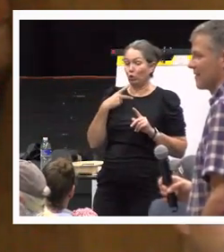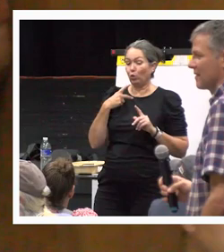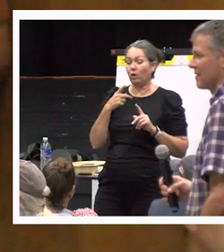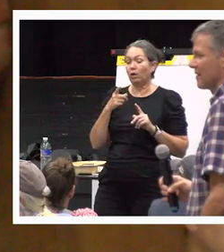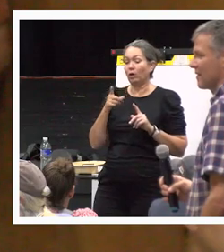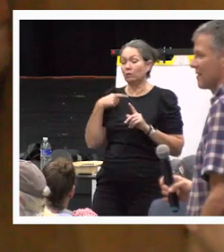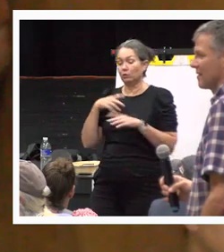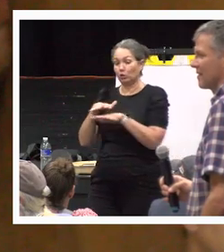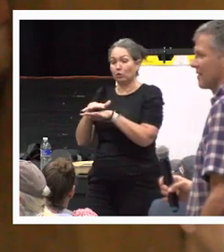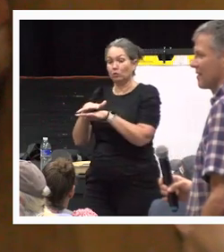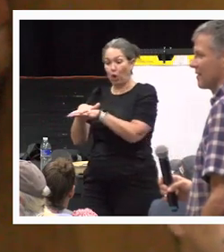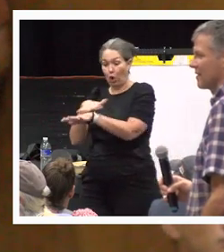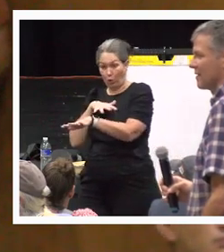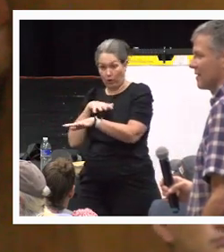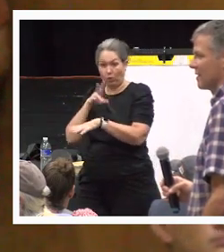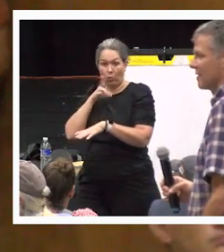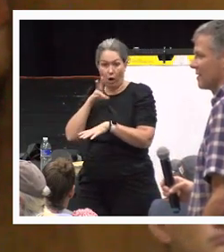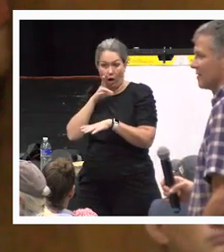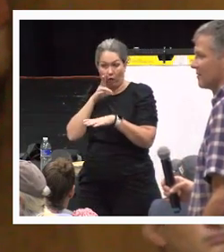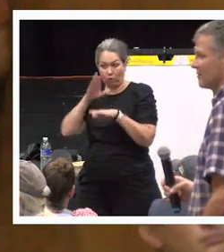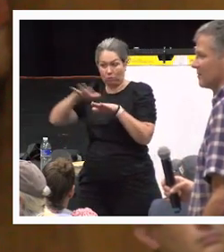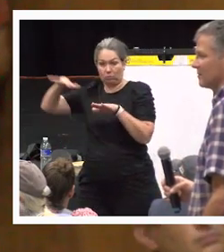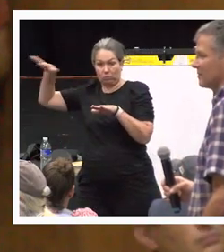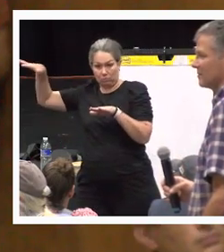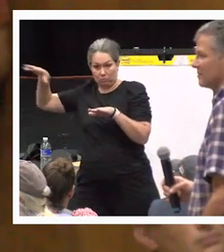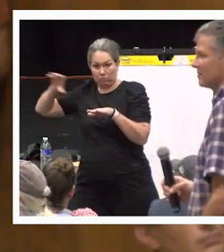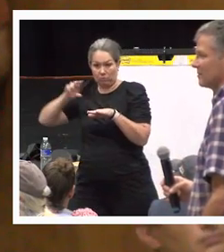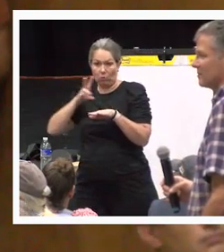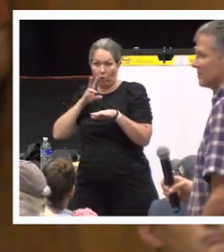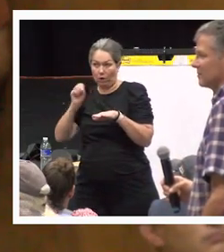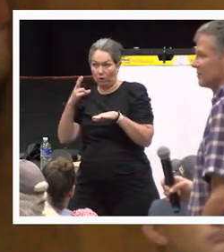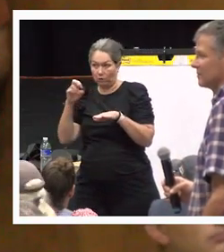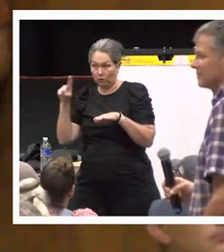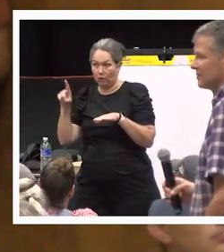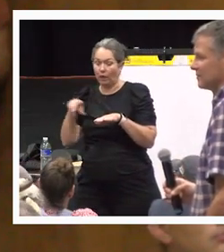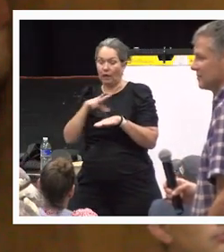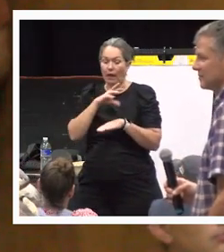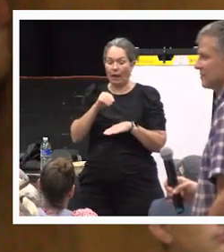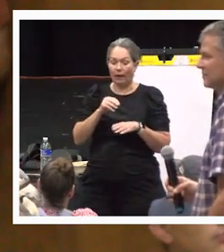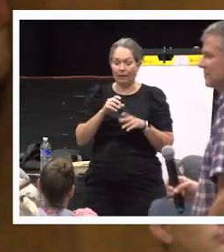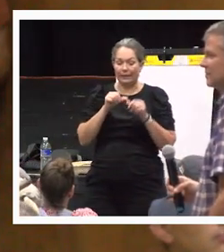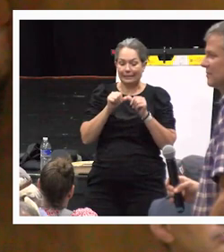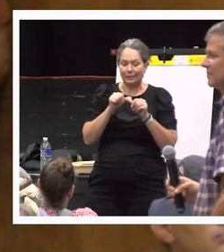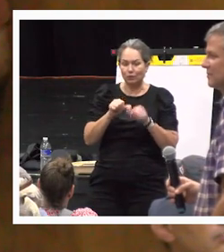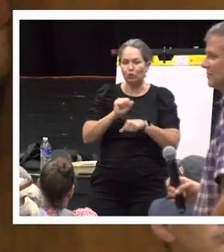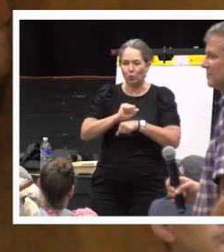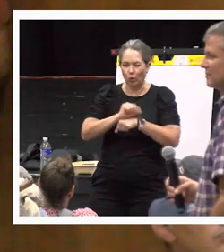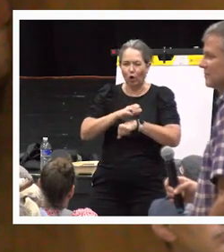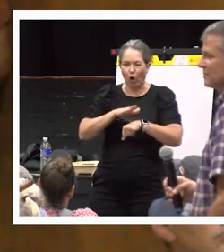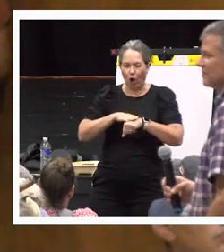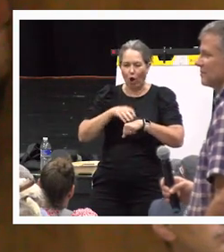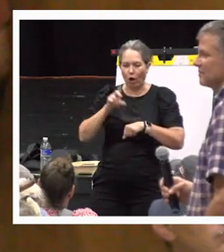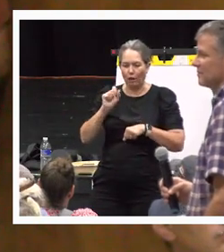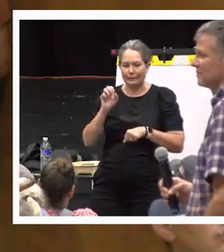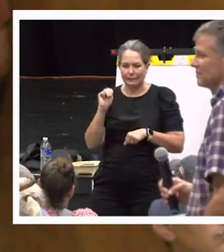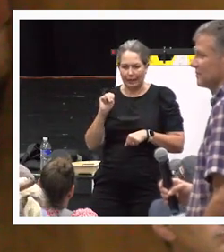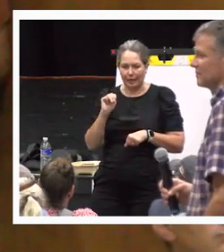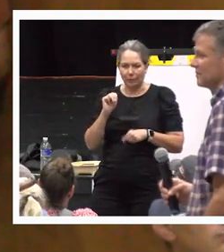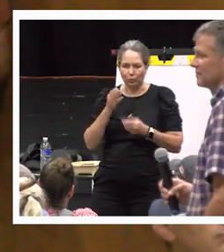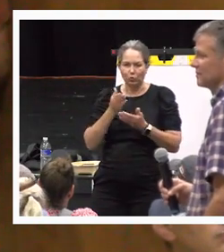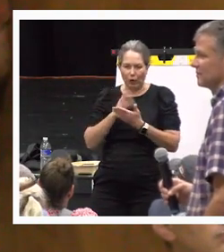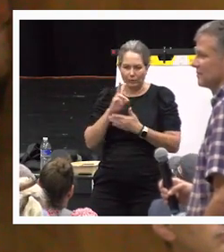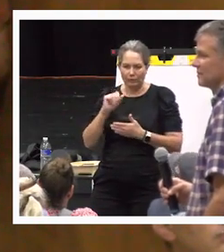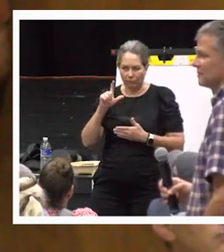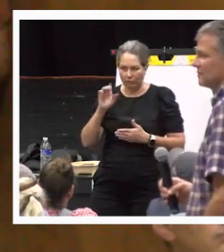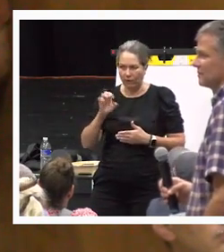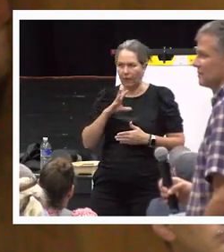water upstream of Montpelier, the one about continuing to work on Wrightsville, the one about helping people and businesses